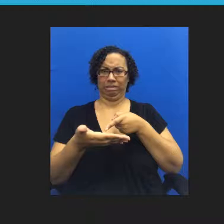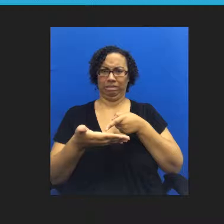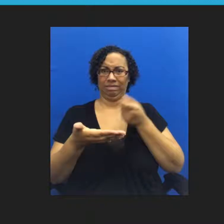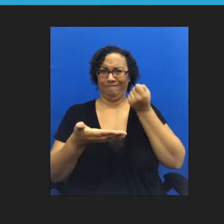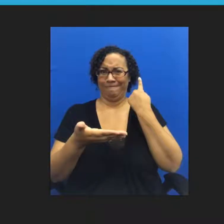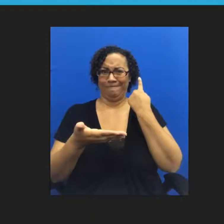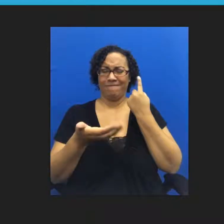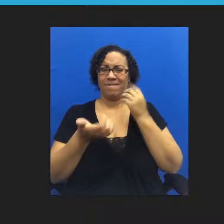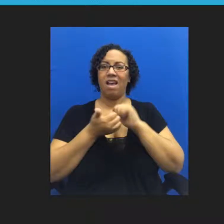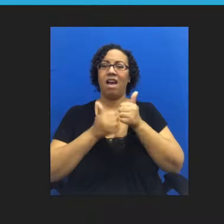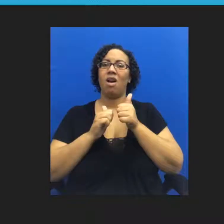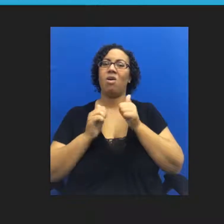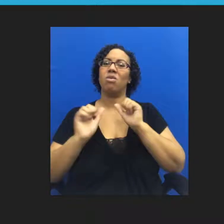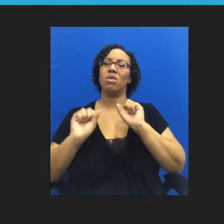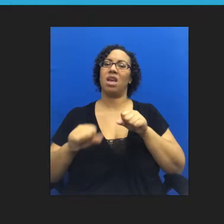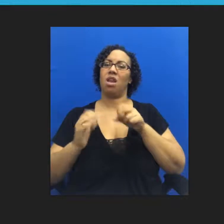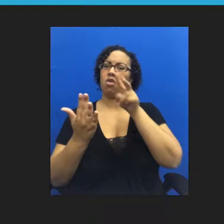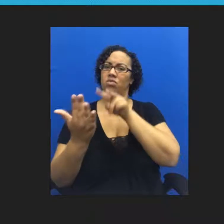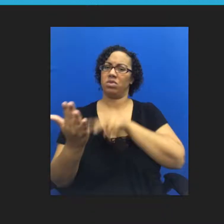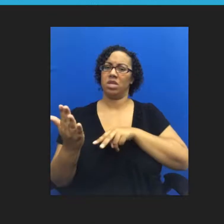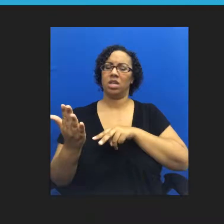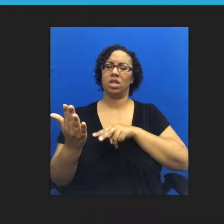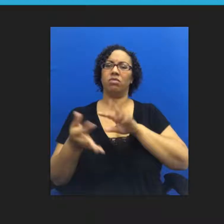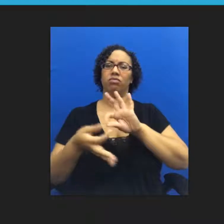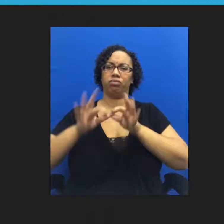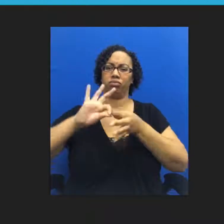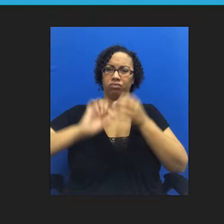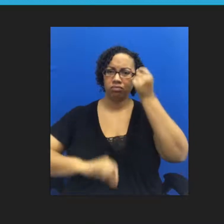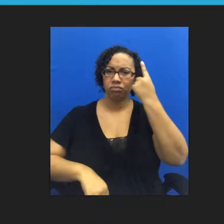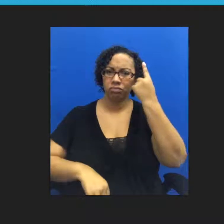Upon receipt of the results, how do I interpret them?